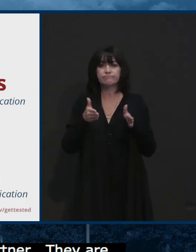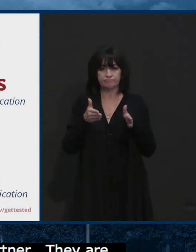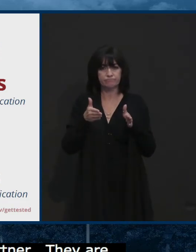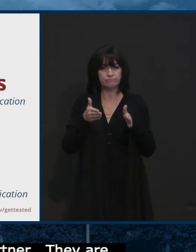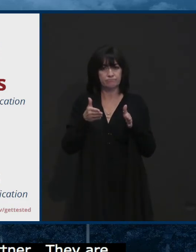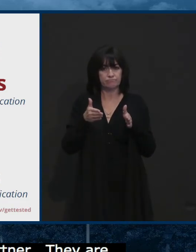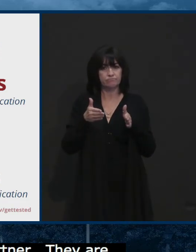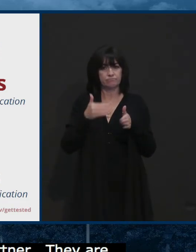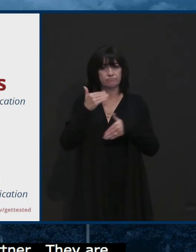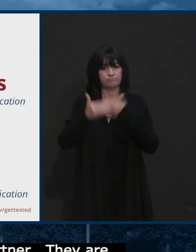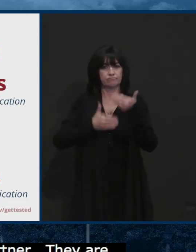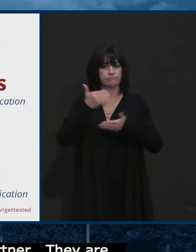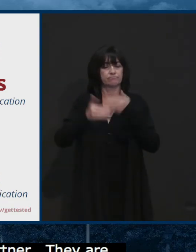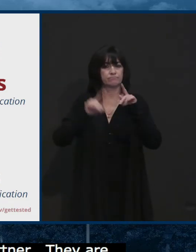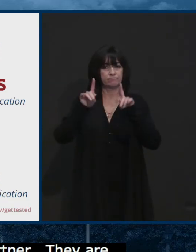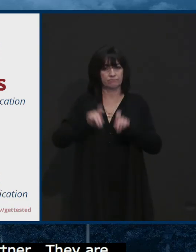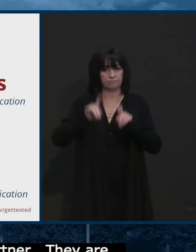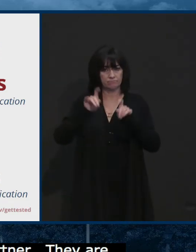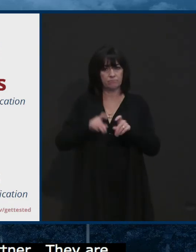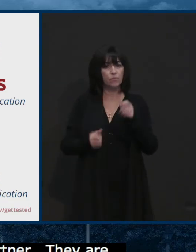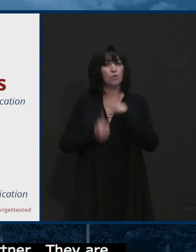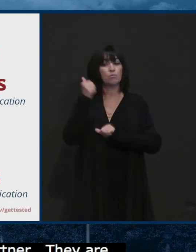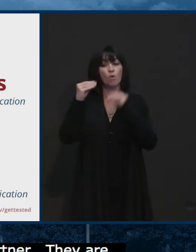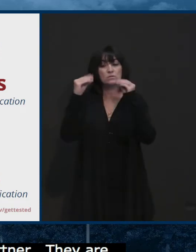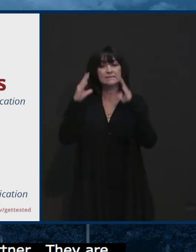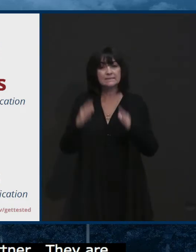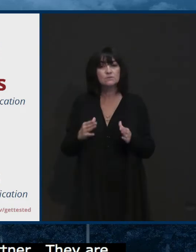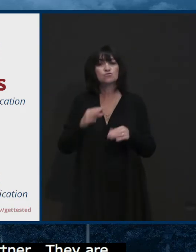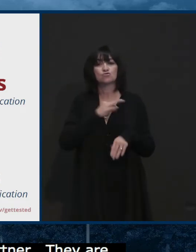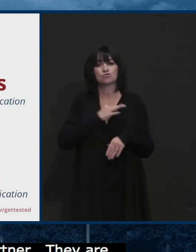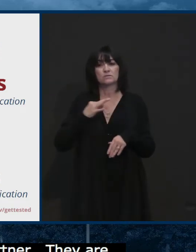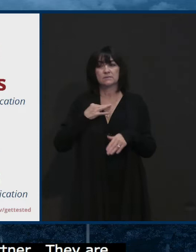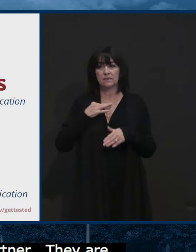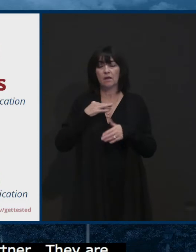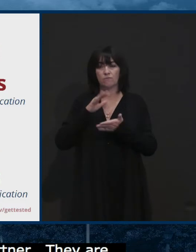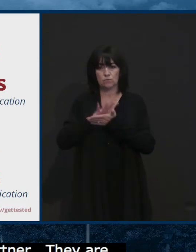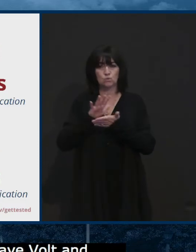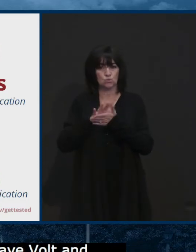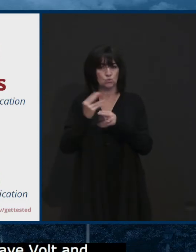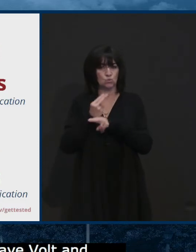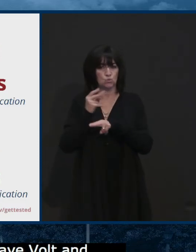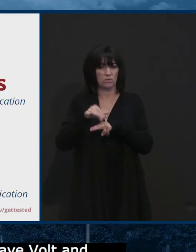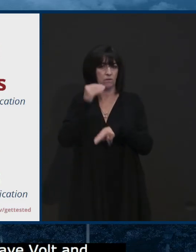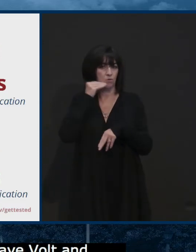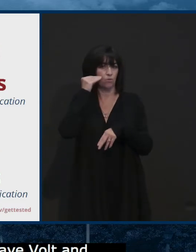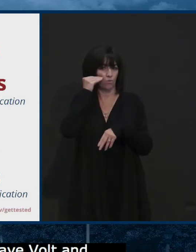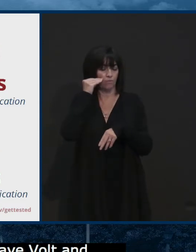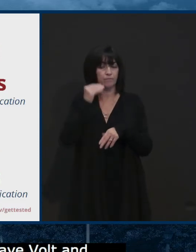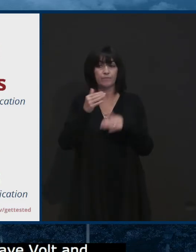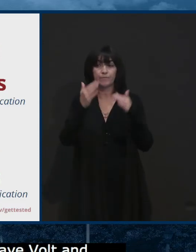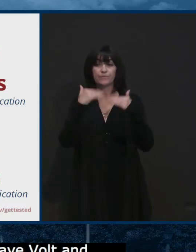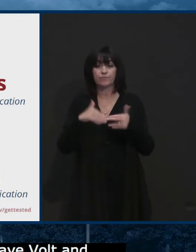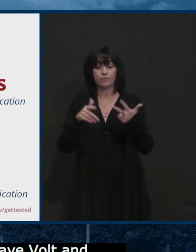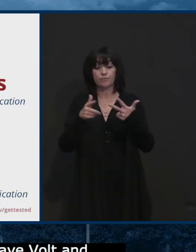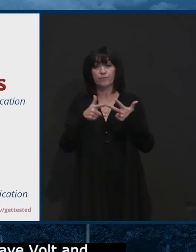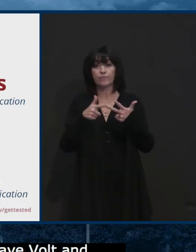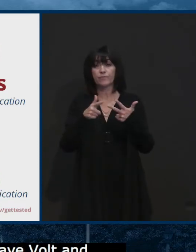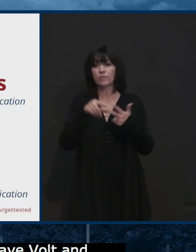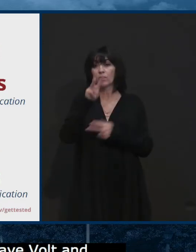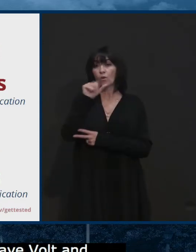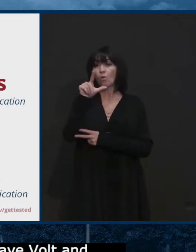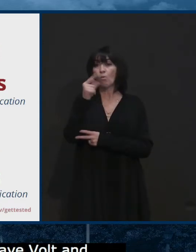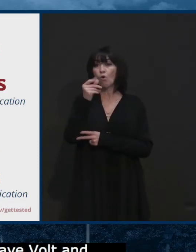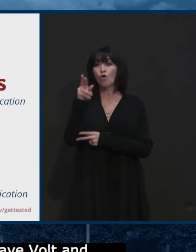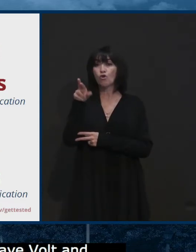staff of schools, as well as those that sign up online. And then the Walgreens partnership, which is run